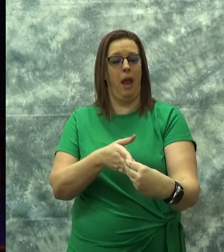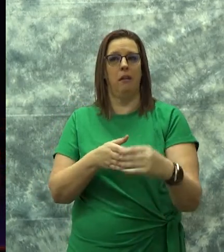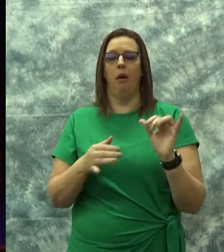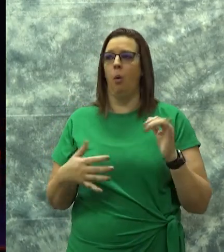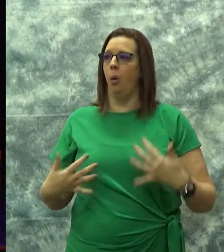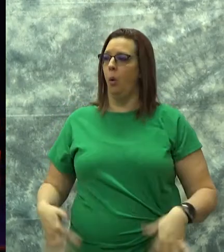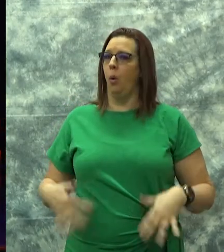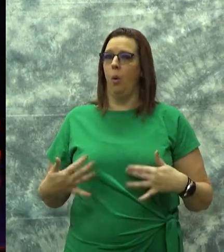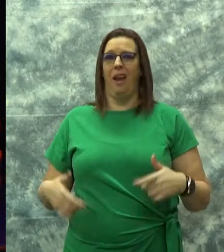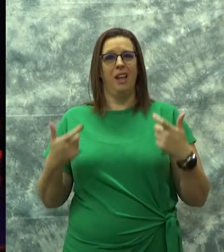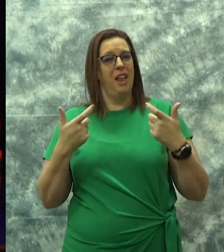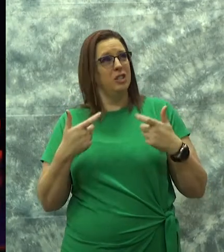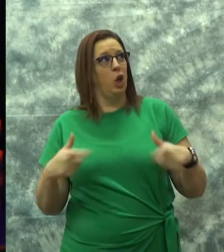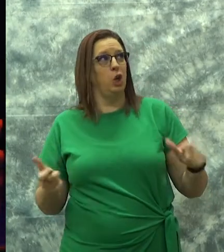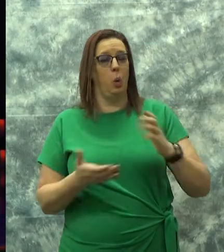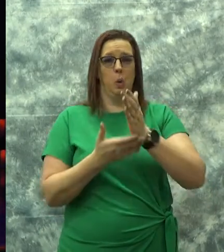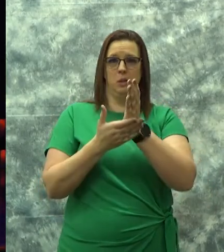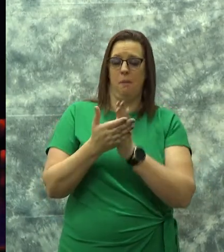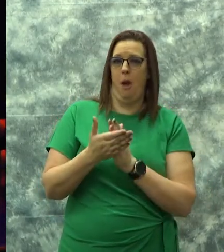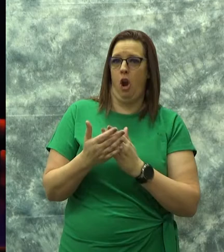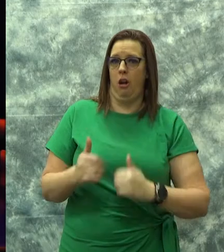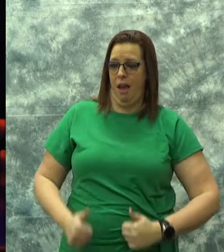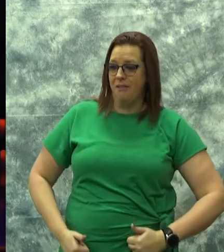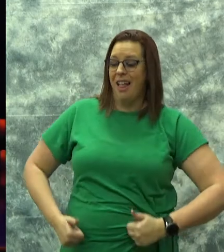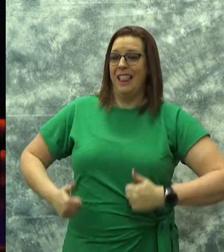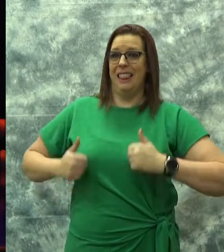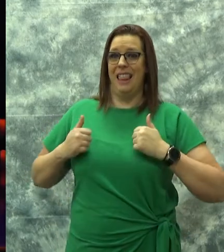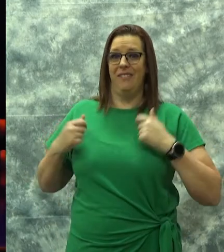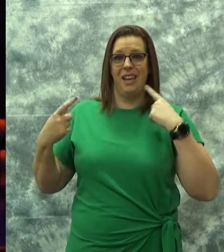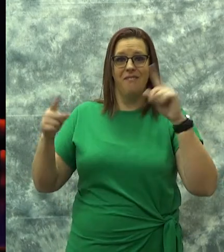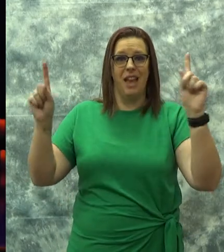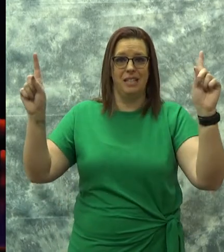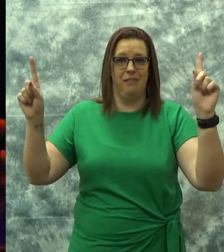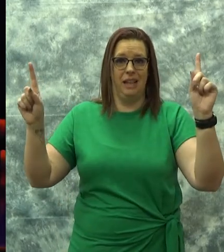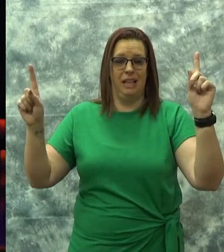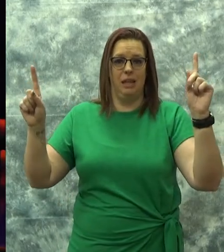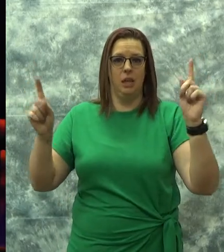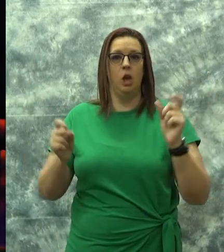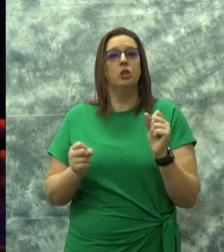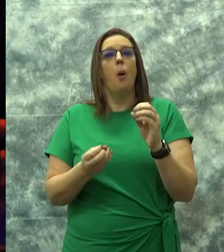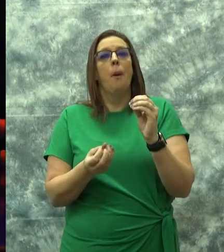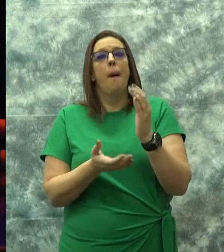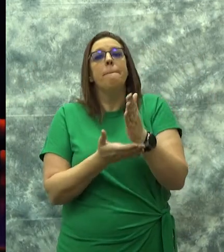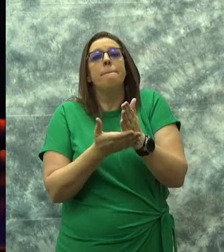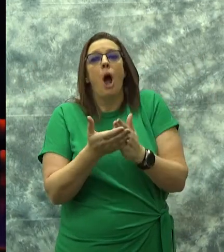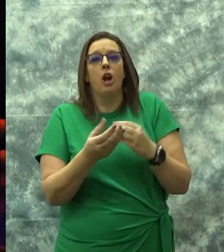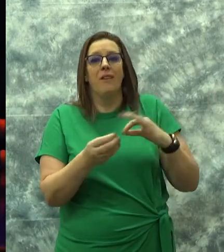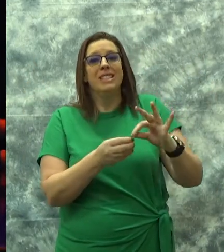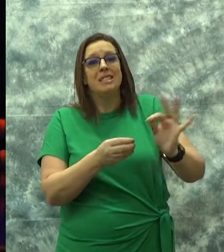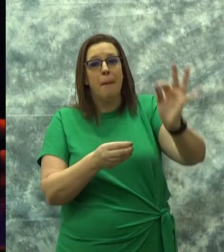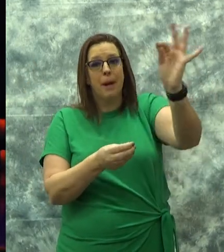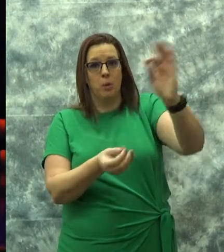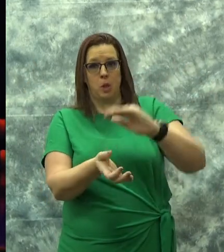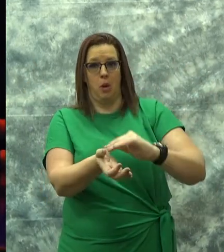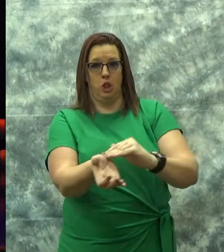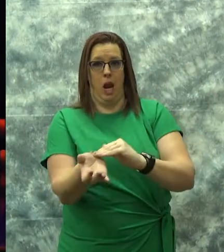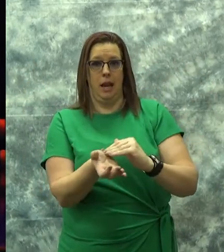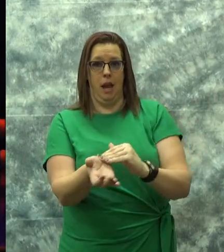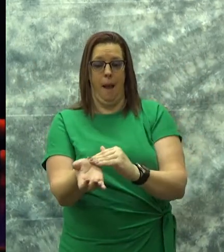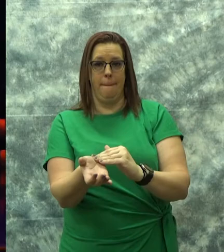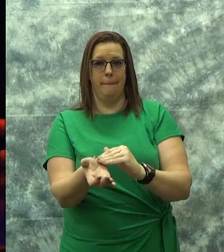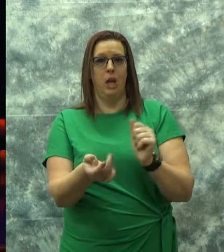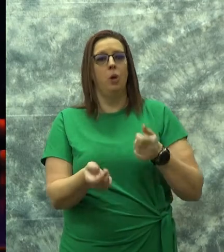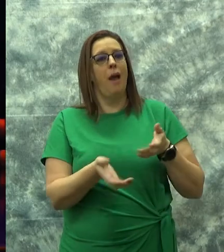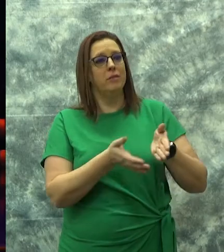huge part of our living in the most effective way. So part of our spiritual checkup has to be to